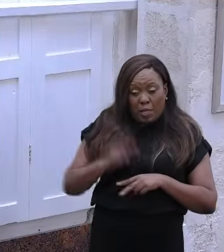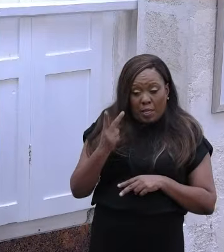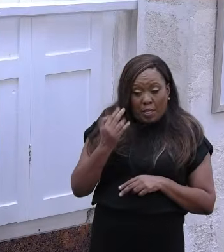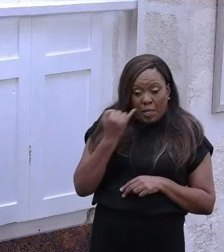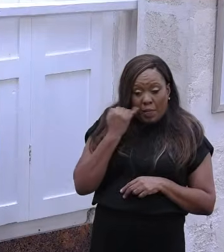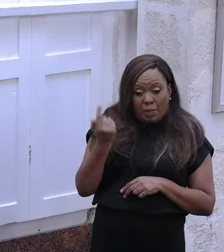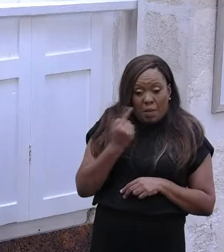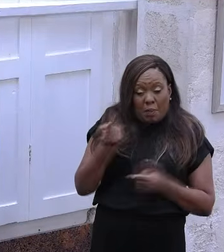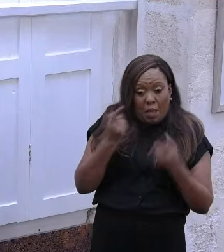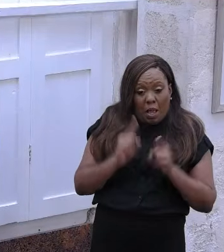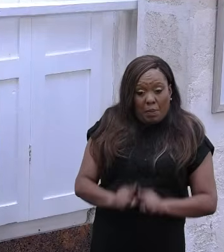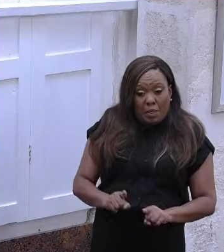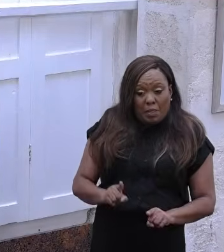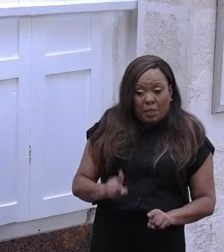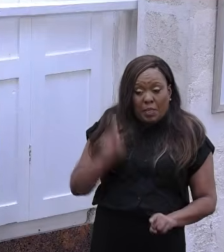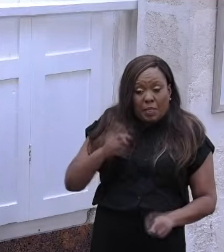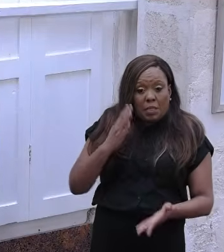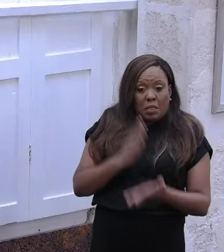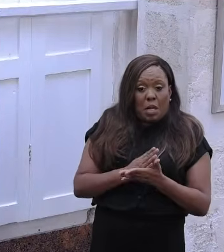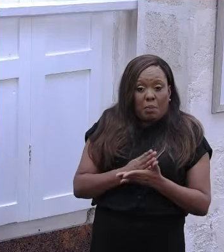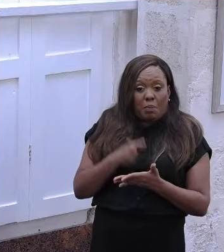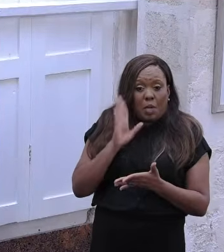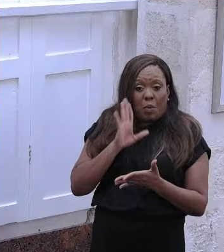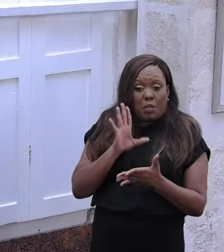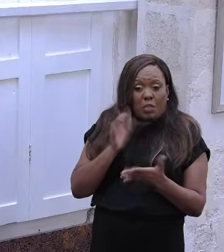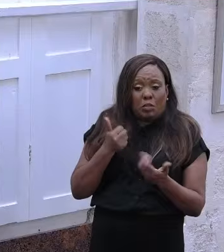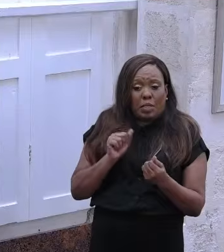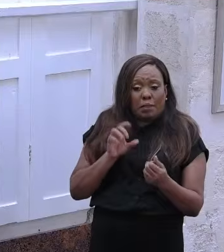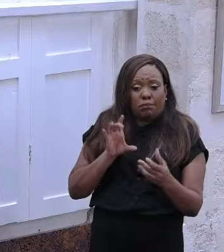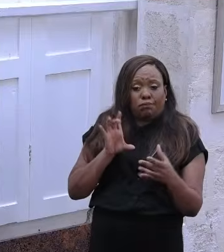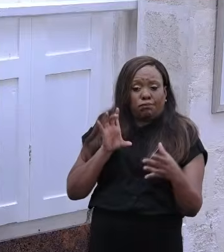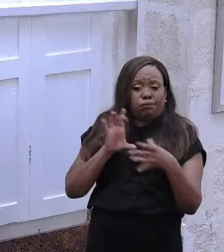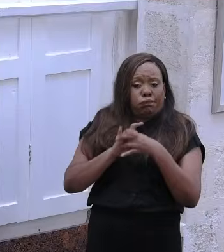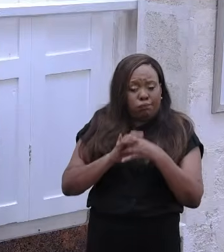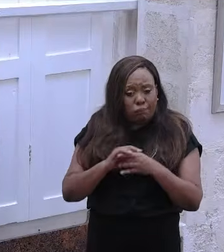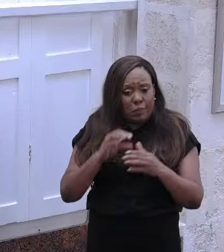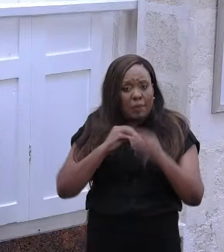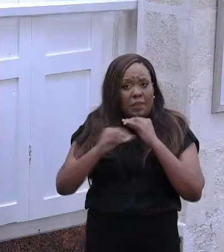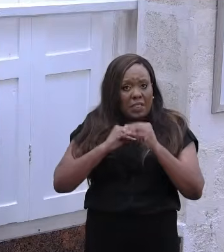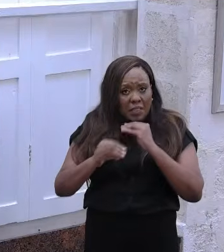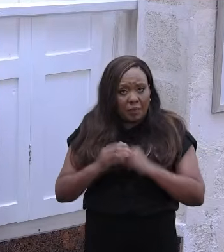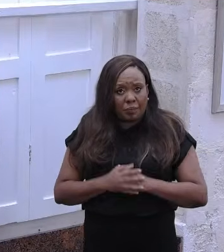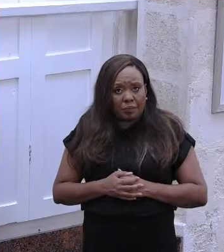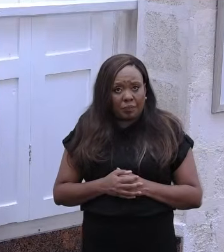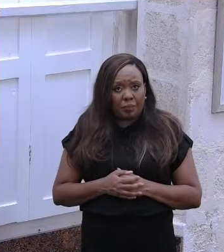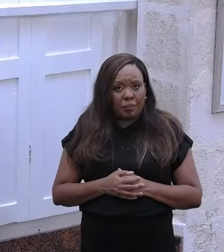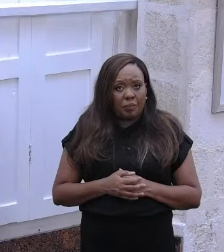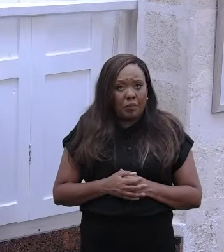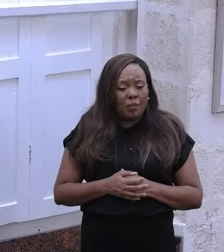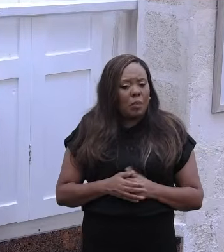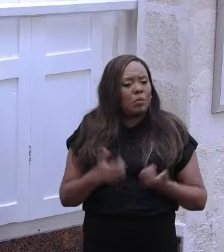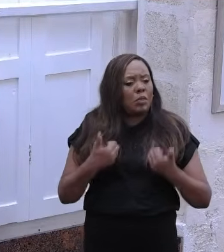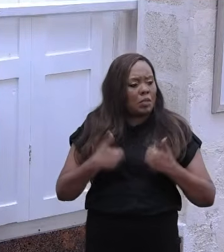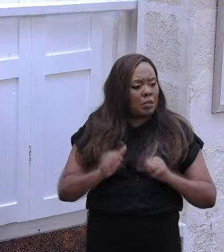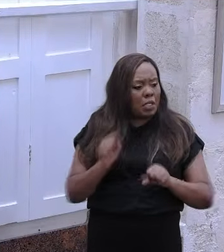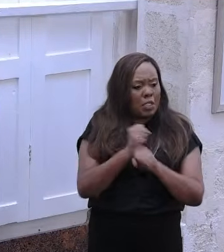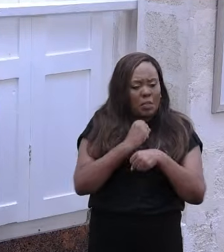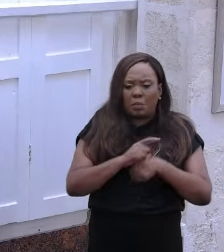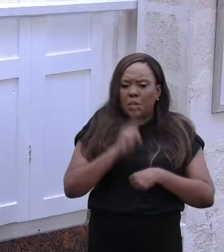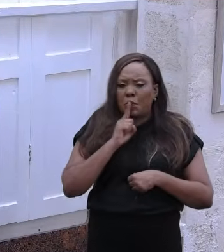that are needed, because we're trying to balance growth of the nation, especially of working population